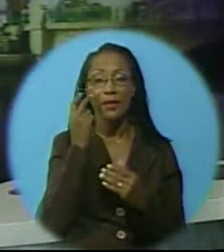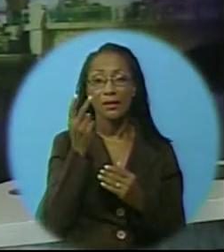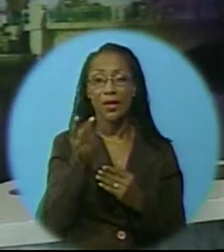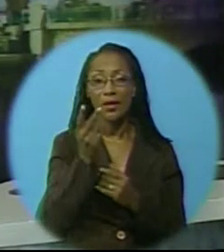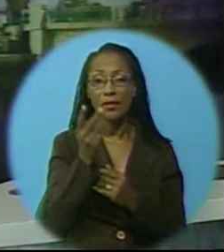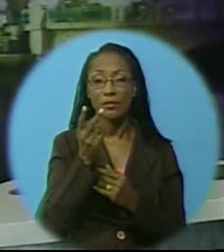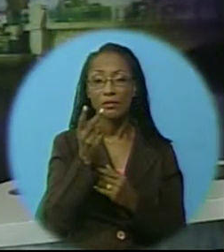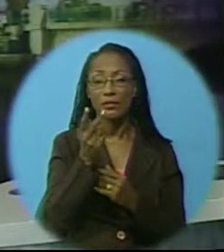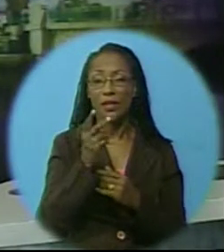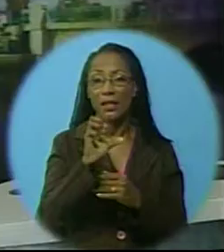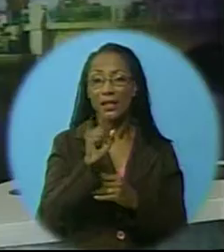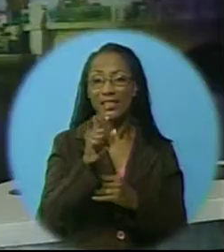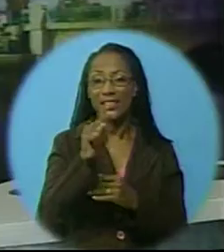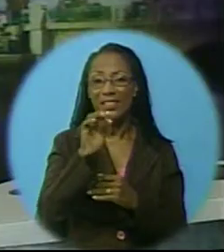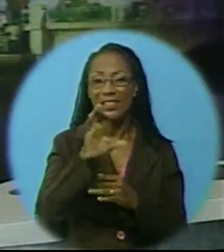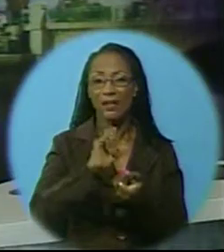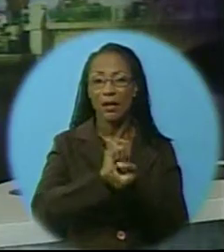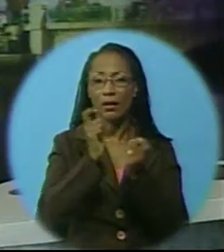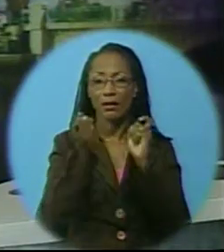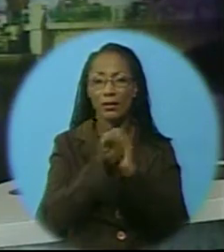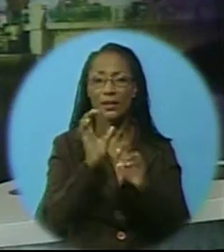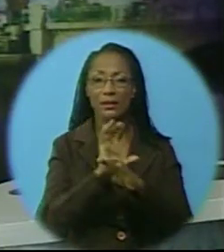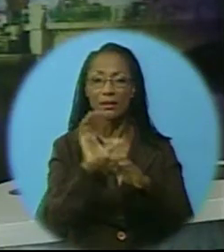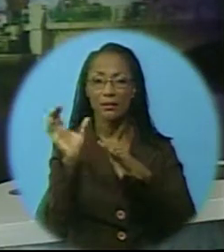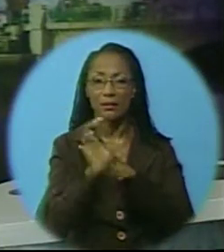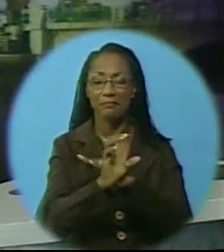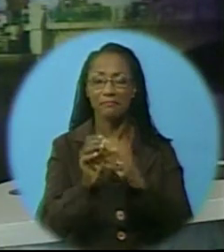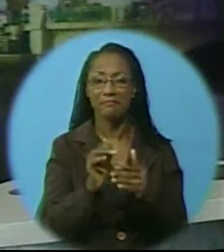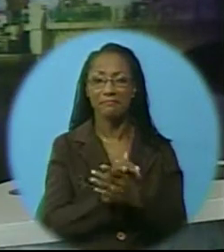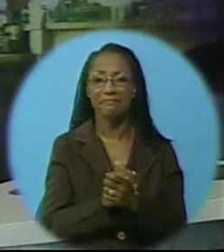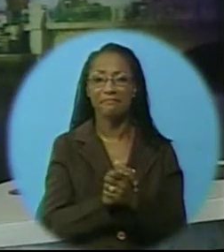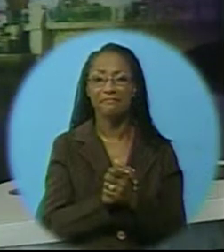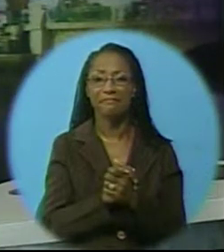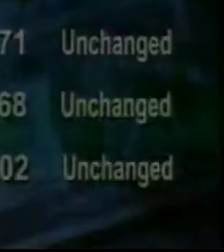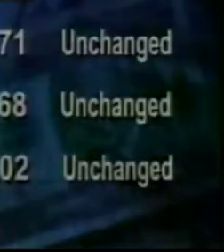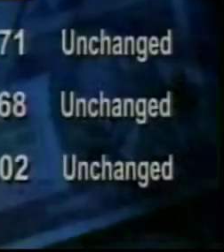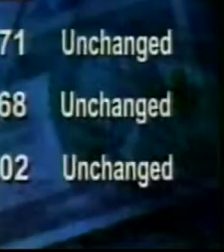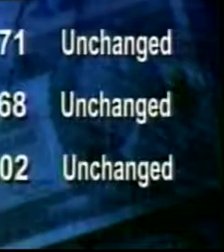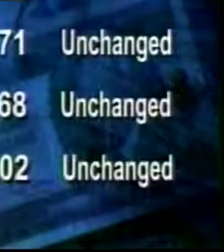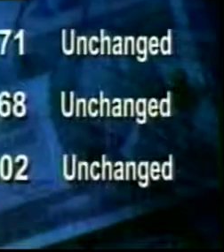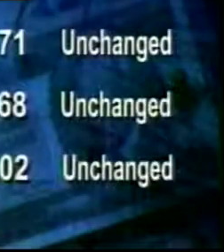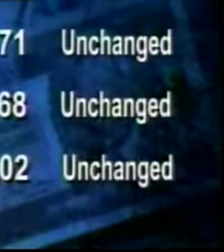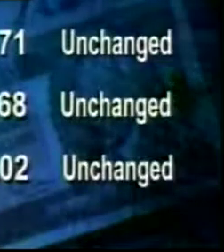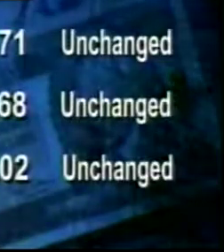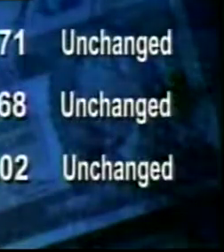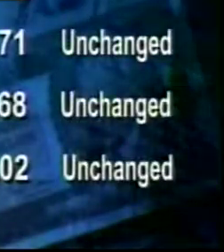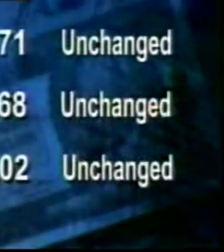look at how stocks traded on selected exchanges across the region.